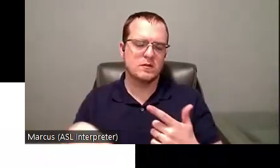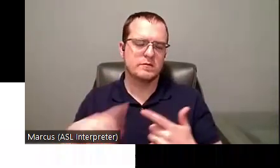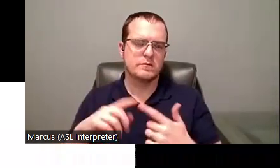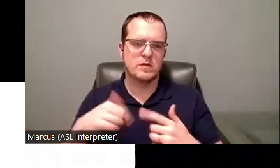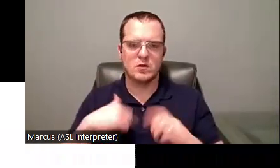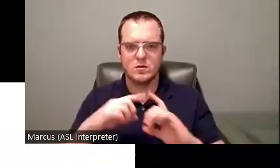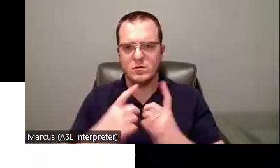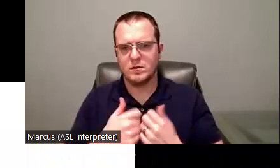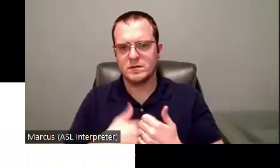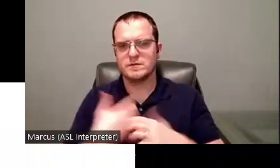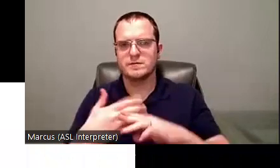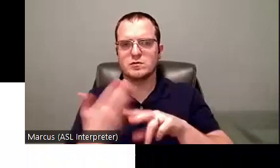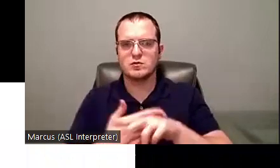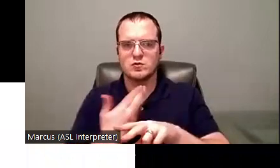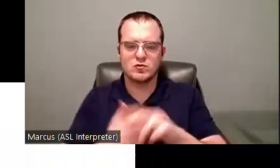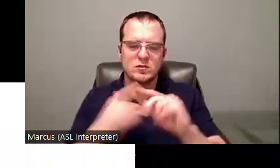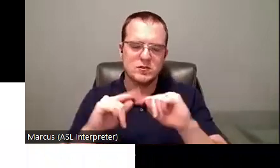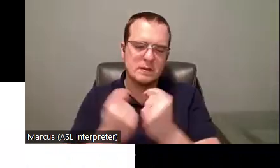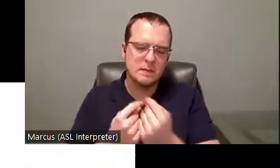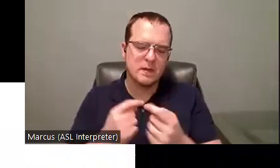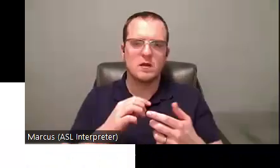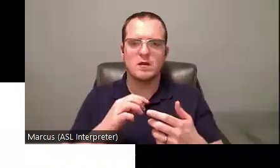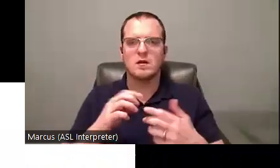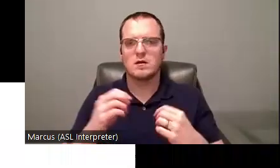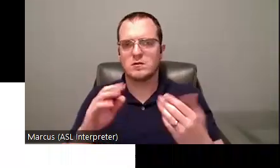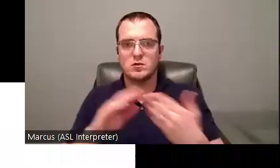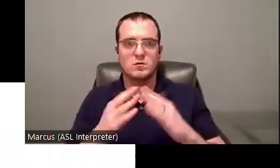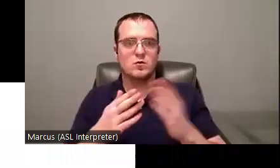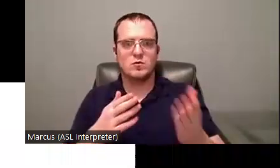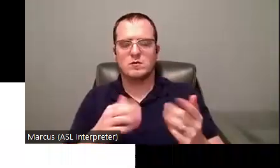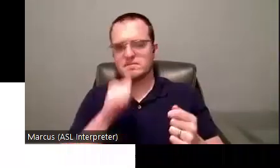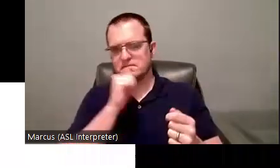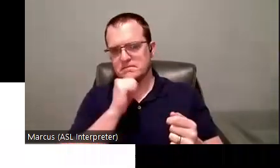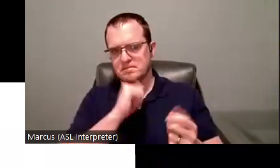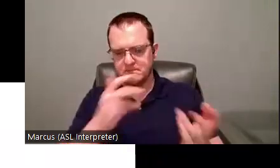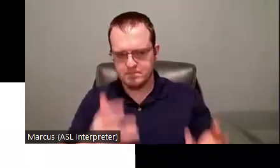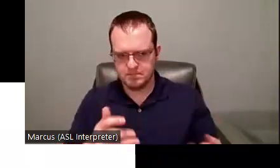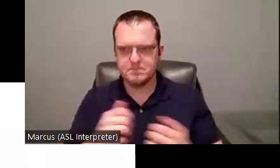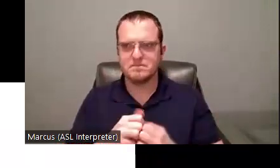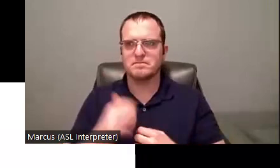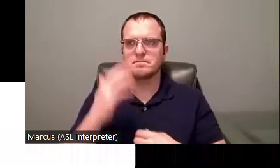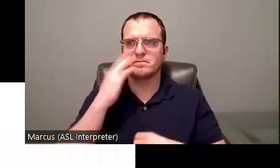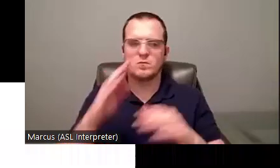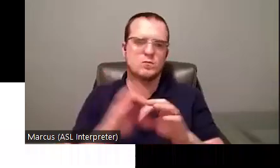construction team, you know, and the community for their patience. I know it's incredibly important to the council member. I know